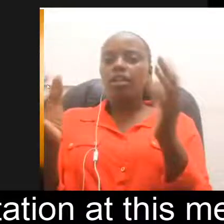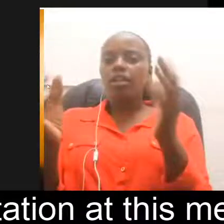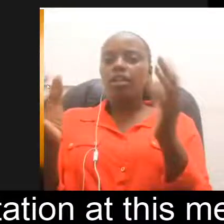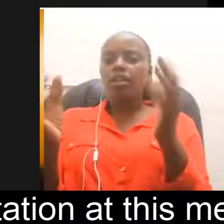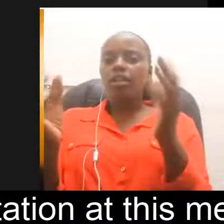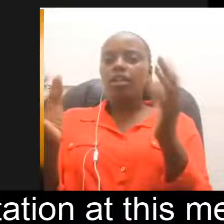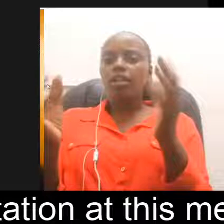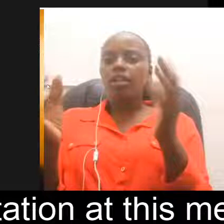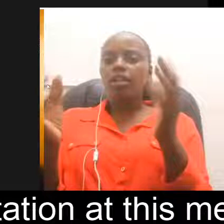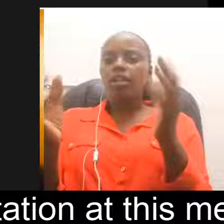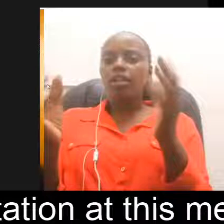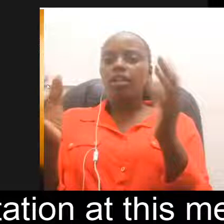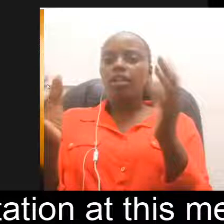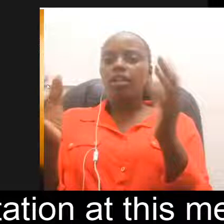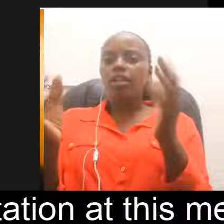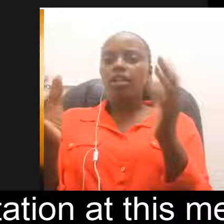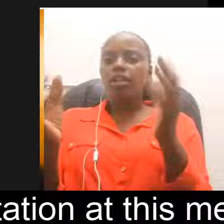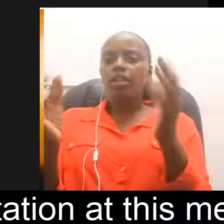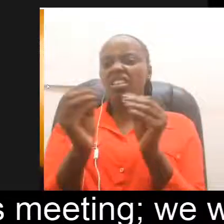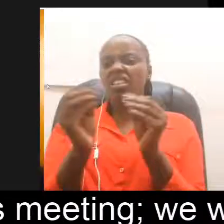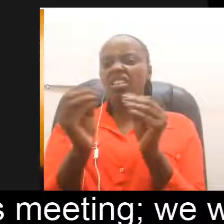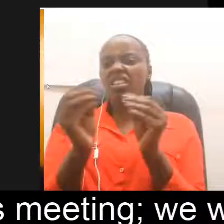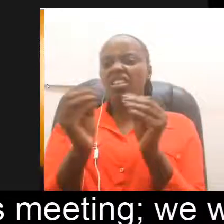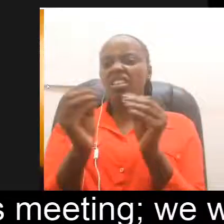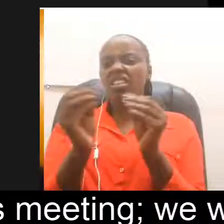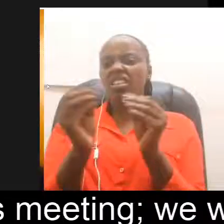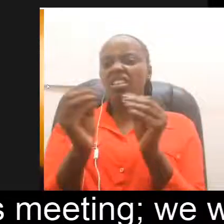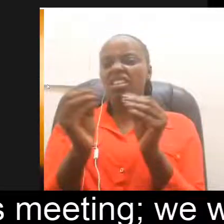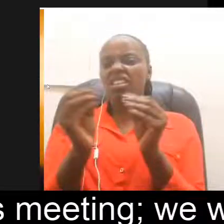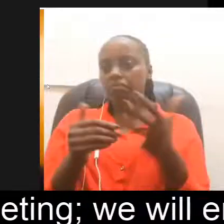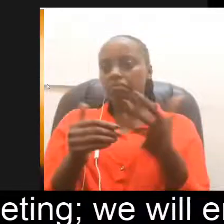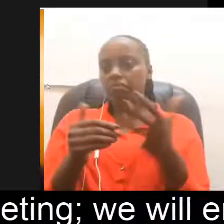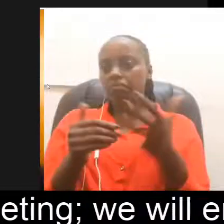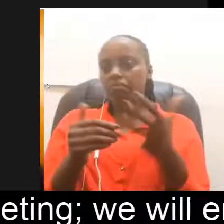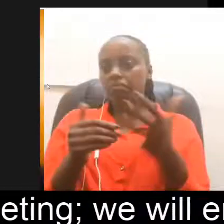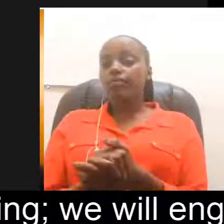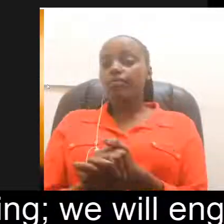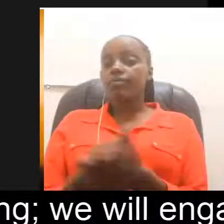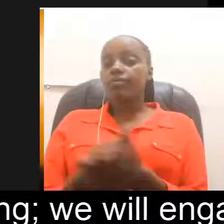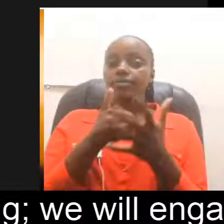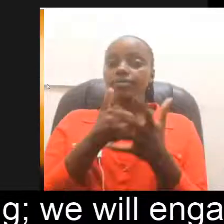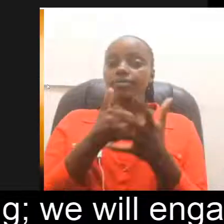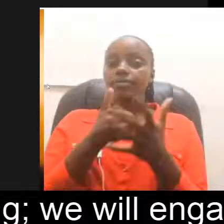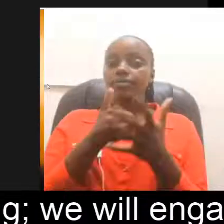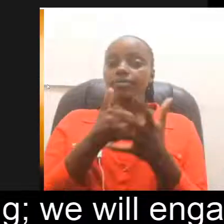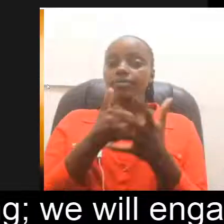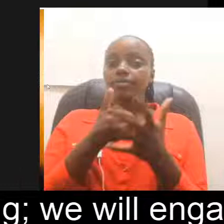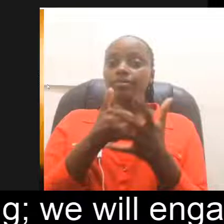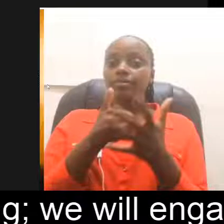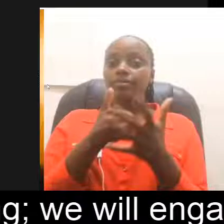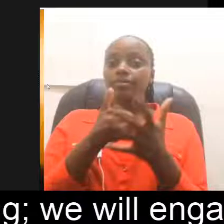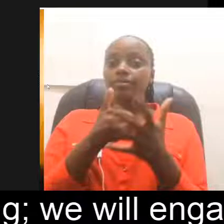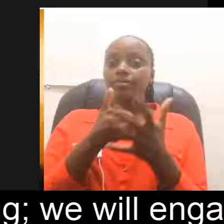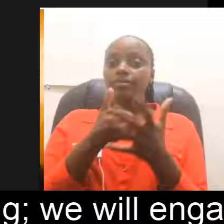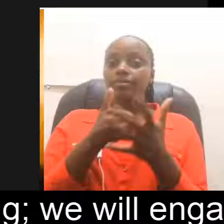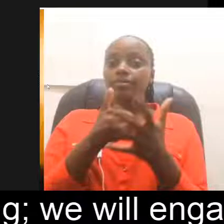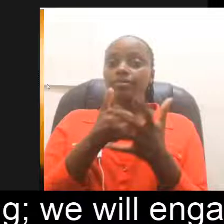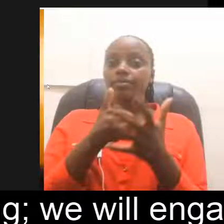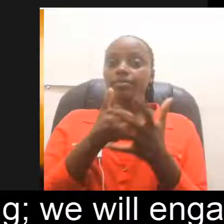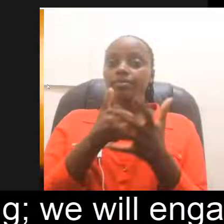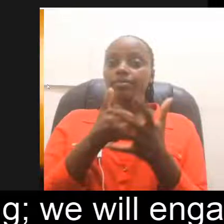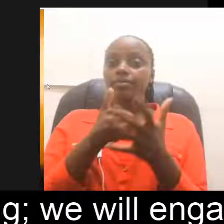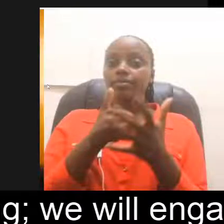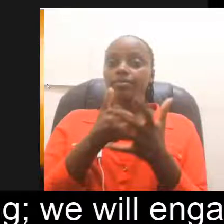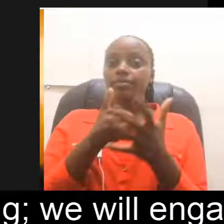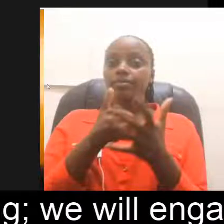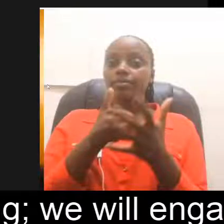So the next session really is, part of the discussions for the meat of the discussions. As you're aware,